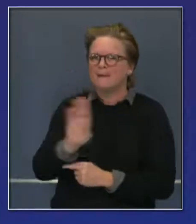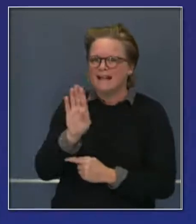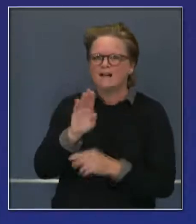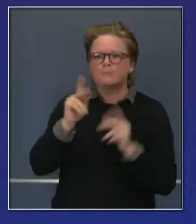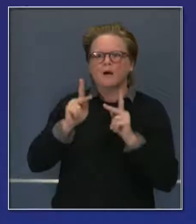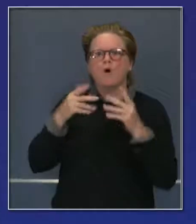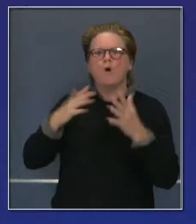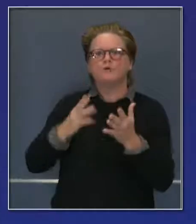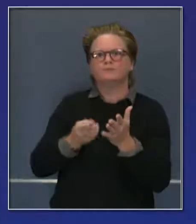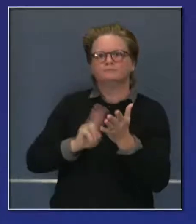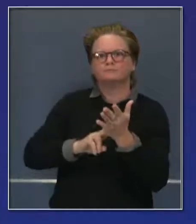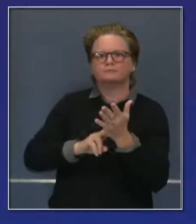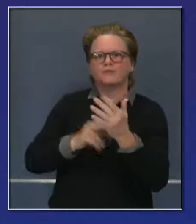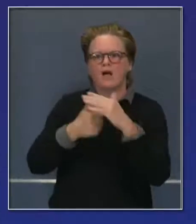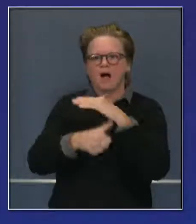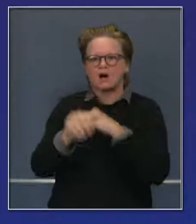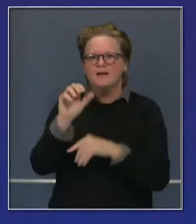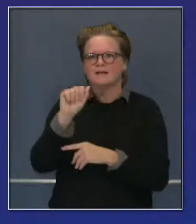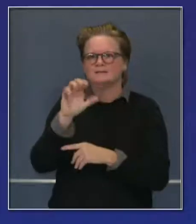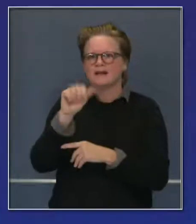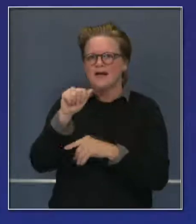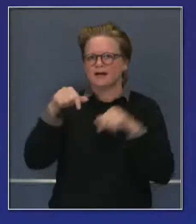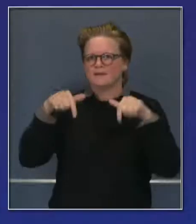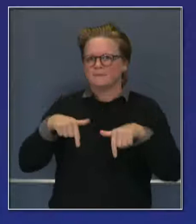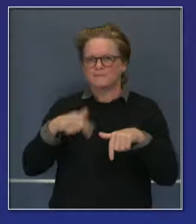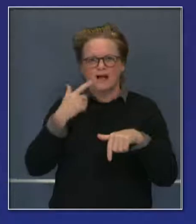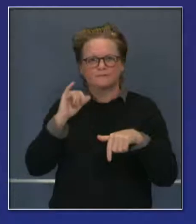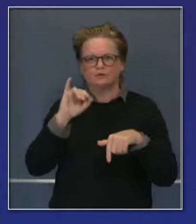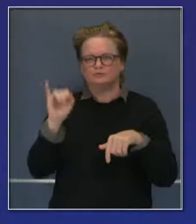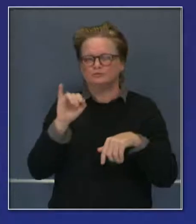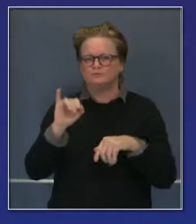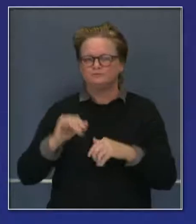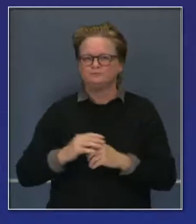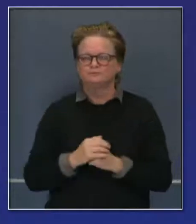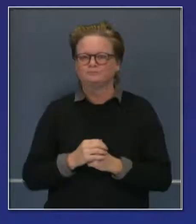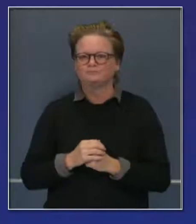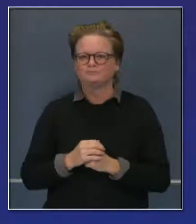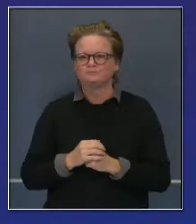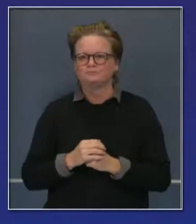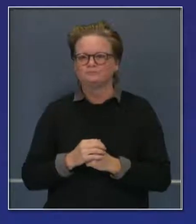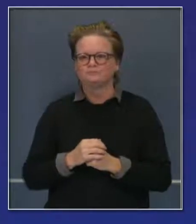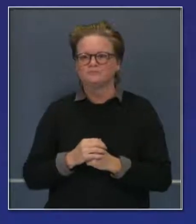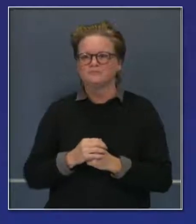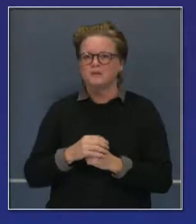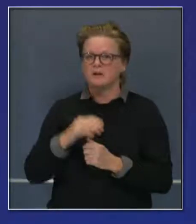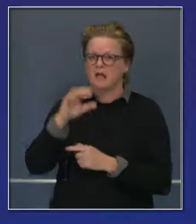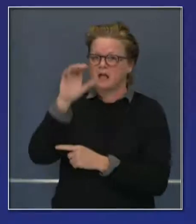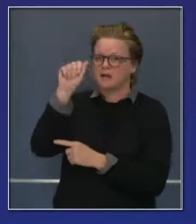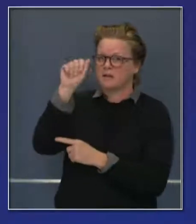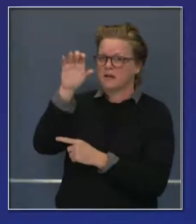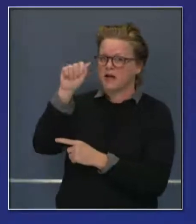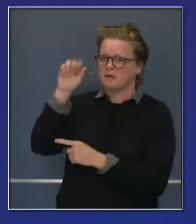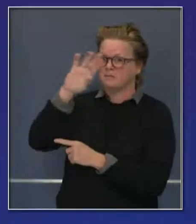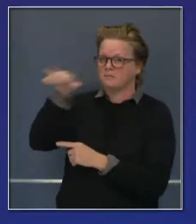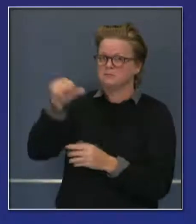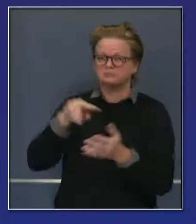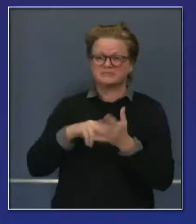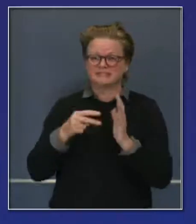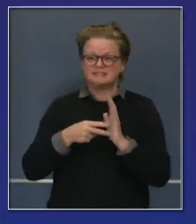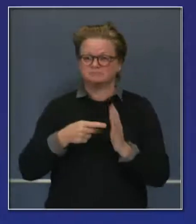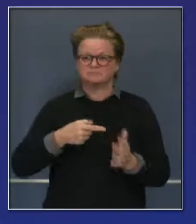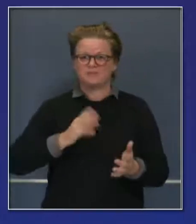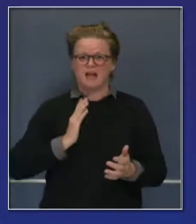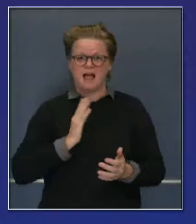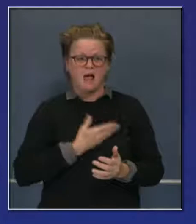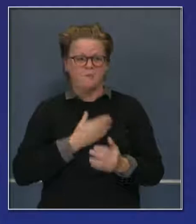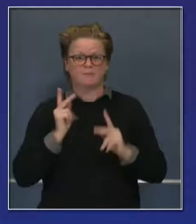in just a moment, also potentially can lose their coverage if the Affordable Care Act is thrown